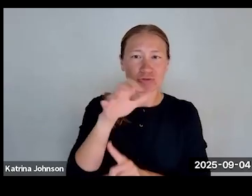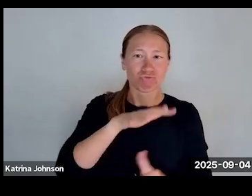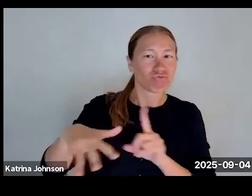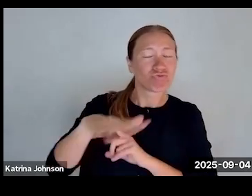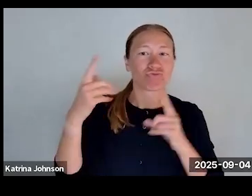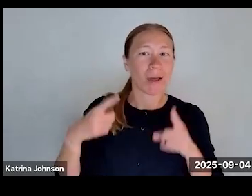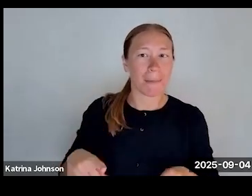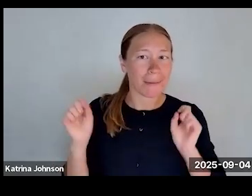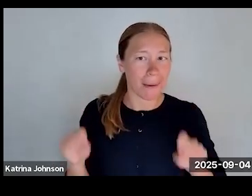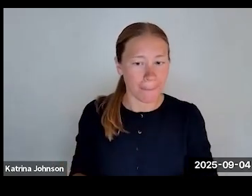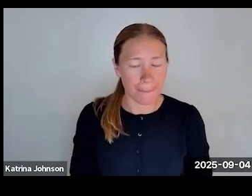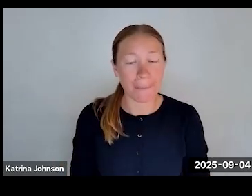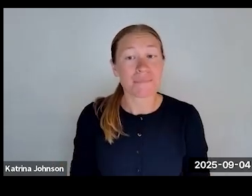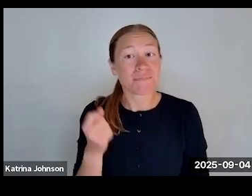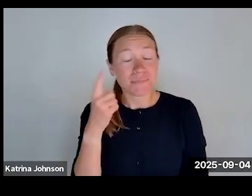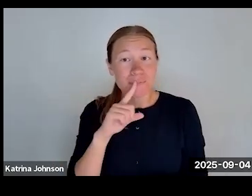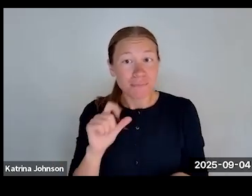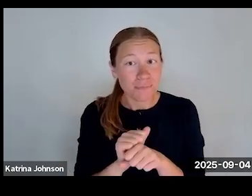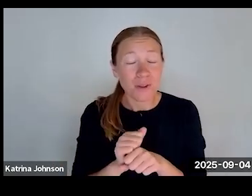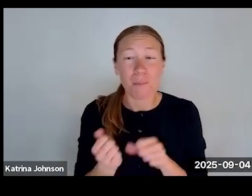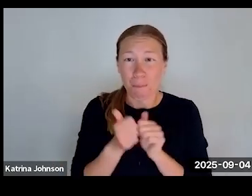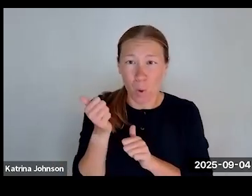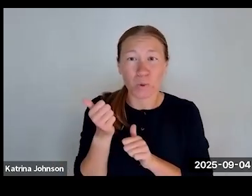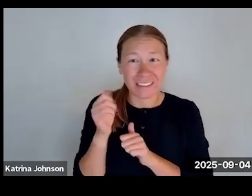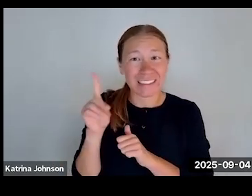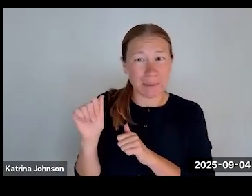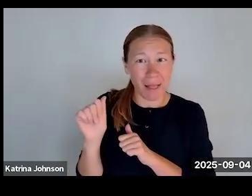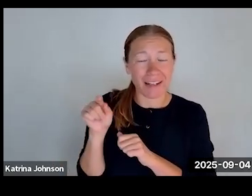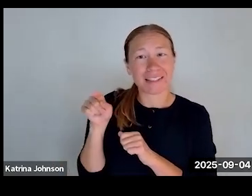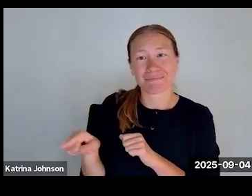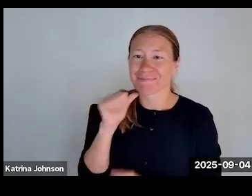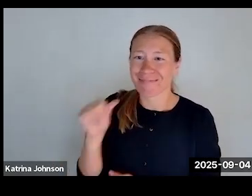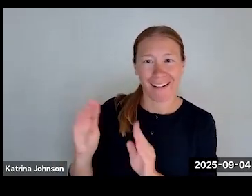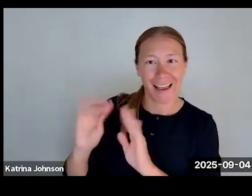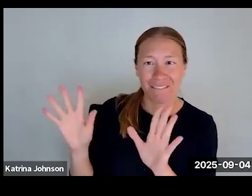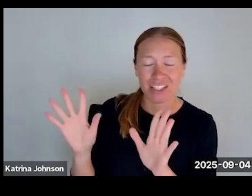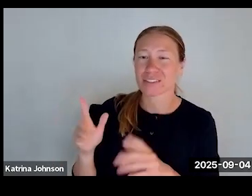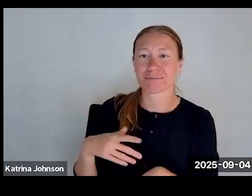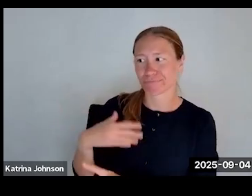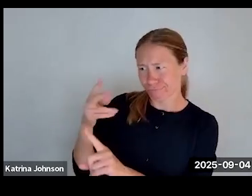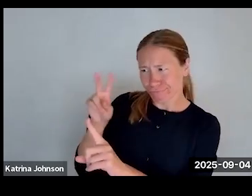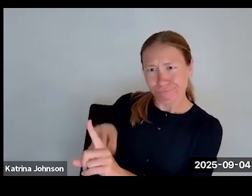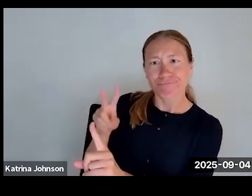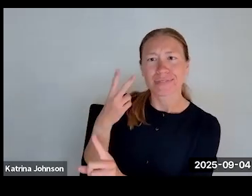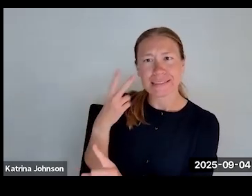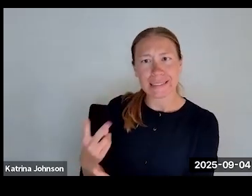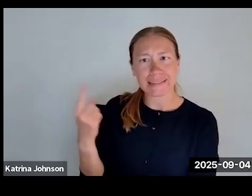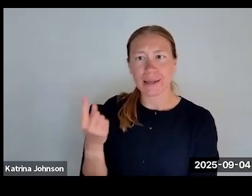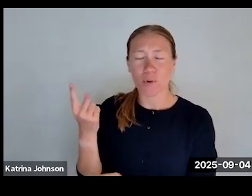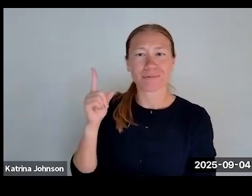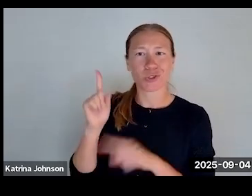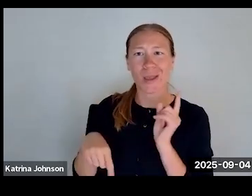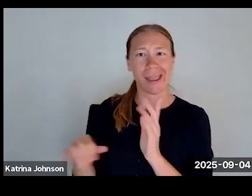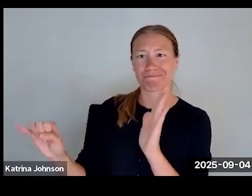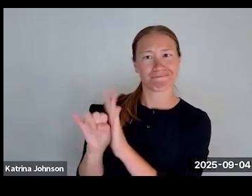And in fact, most disabilities are non-apparent, which means you often can't tell just by observing someone.